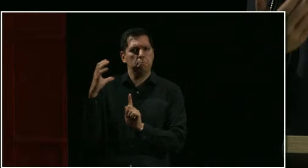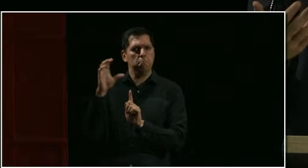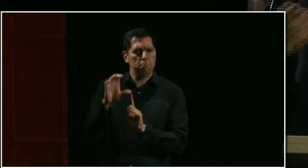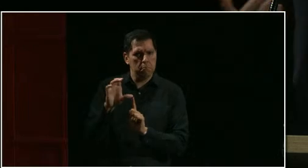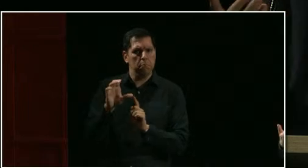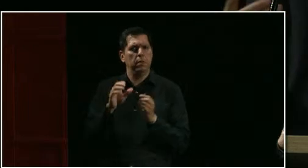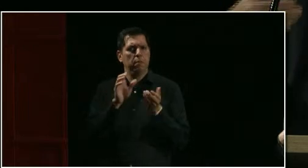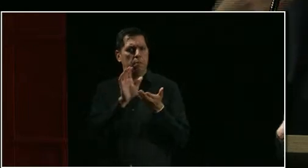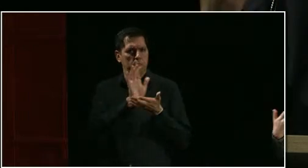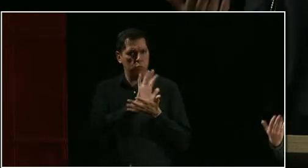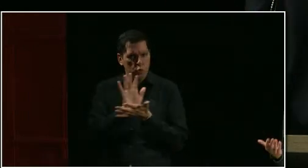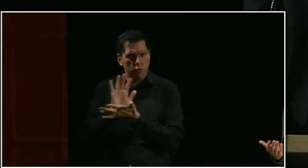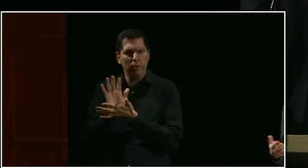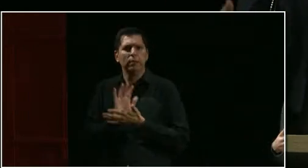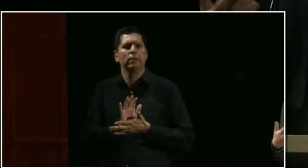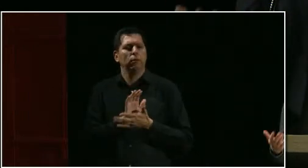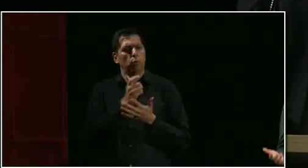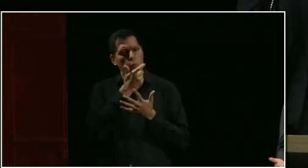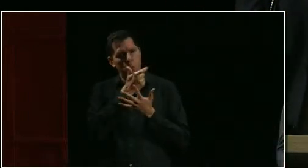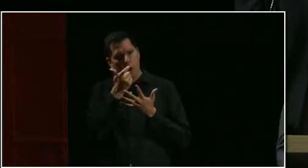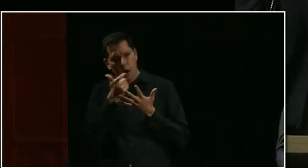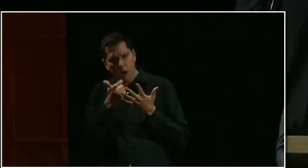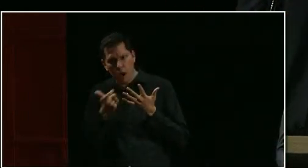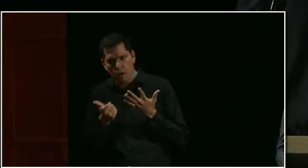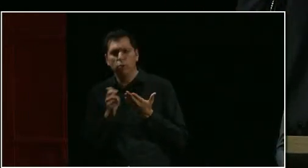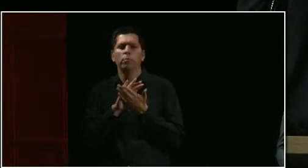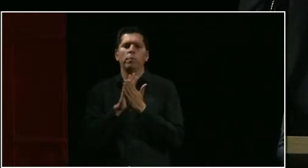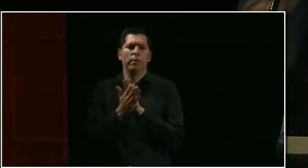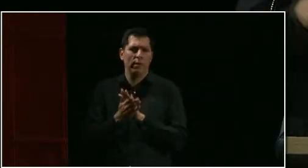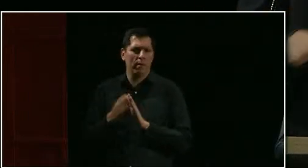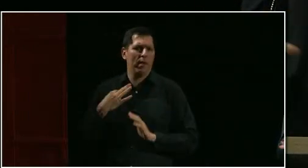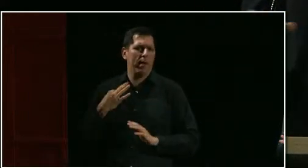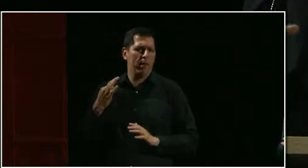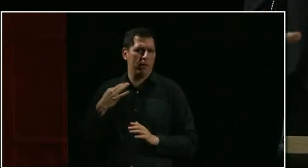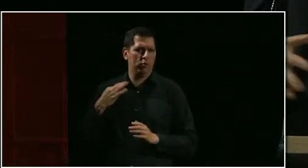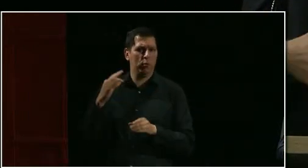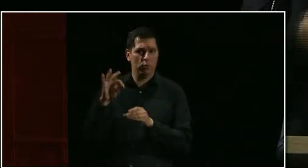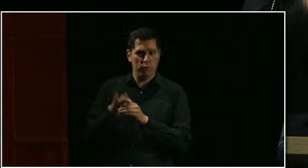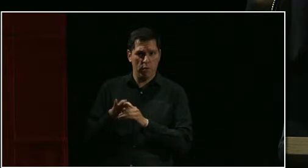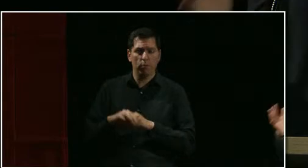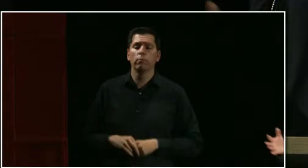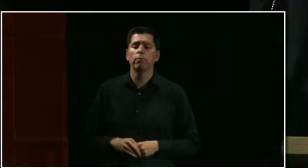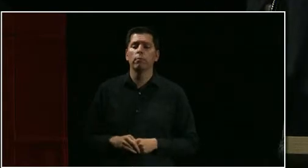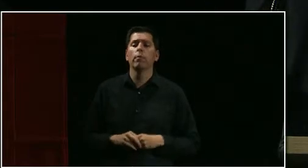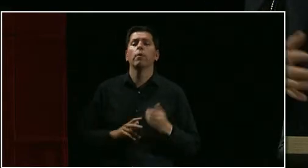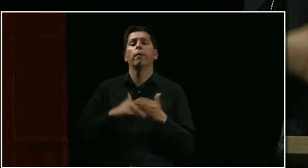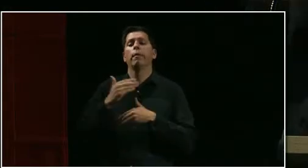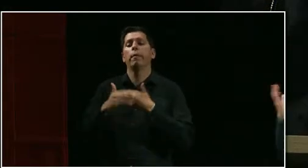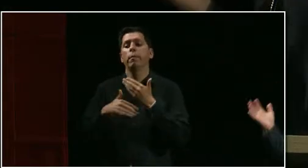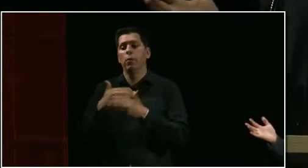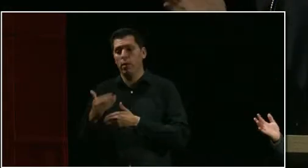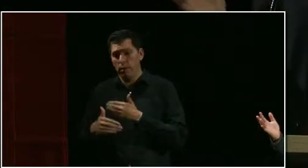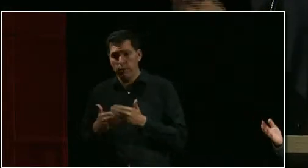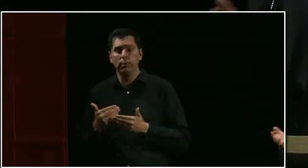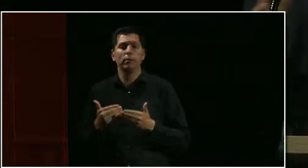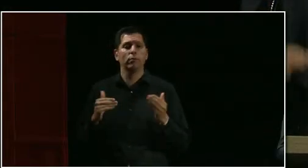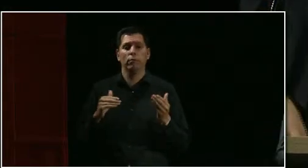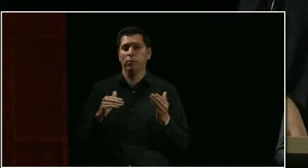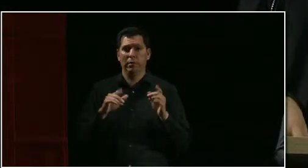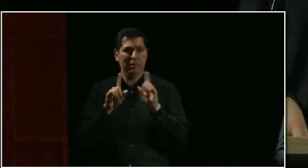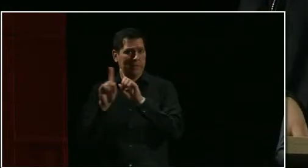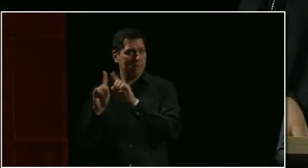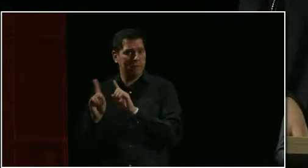number of films as needing to view in order to be eligible to vote. Through that process, we have a number of members all over the